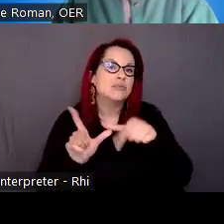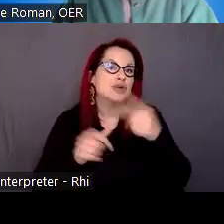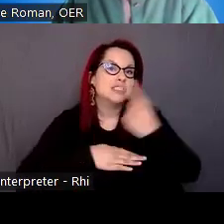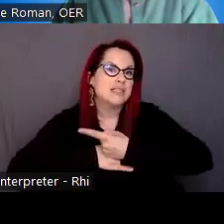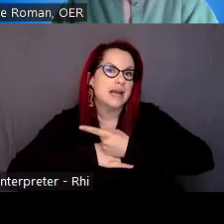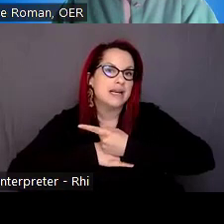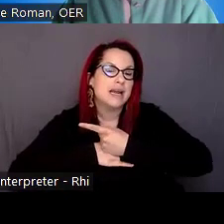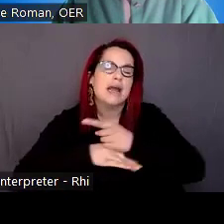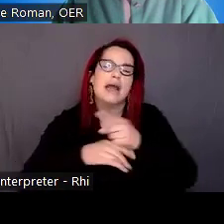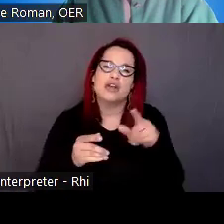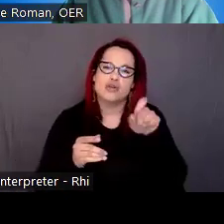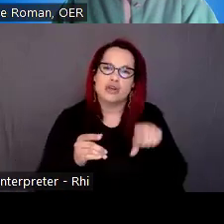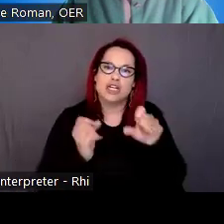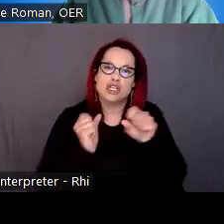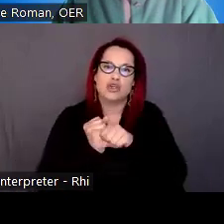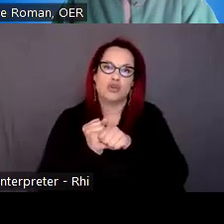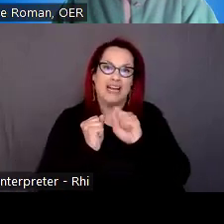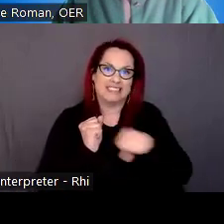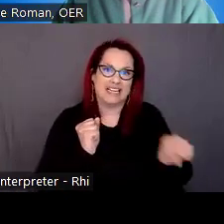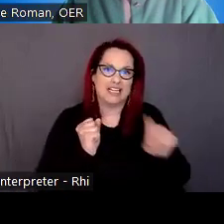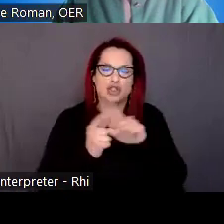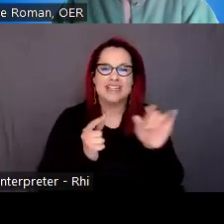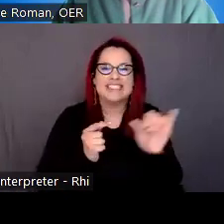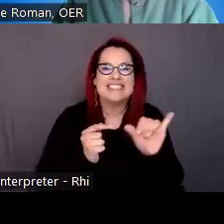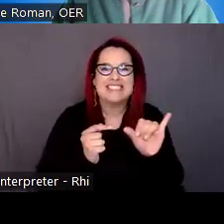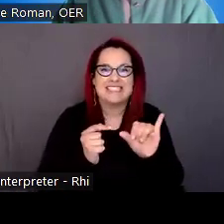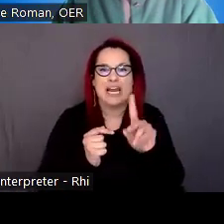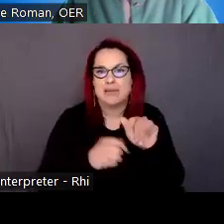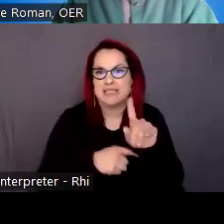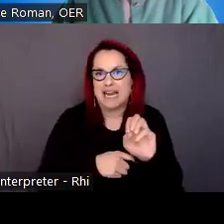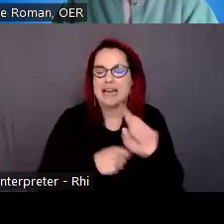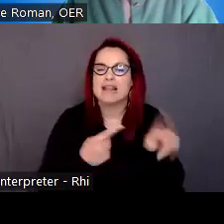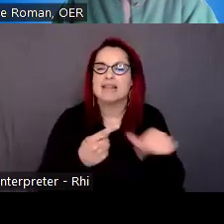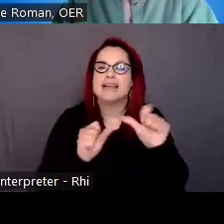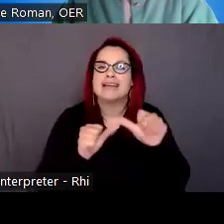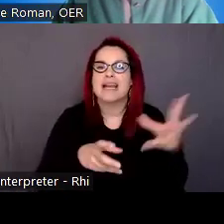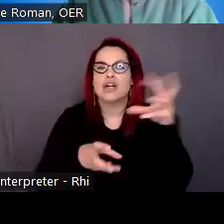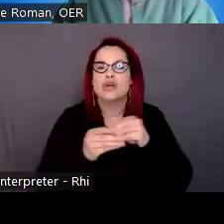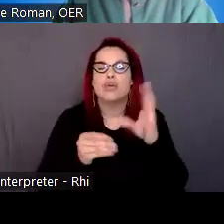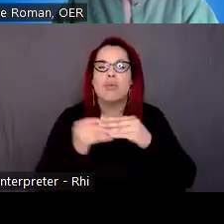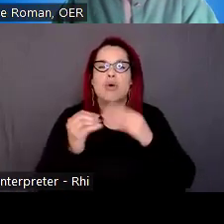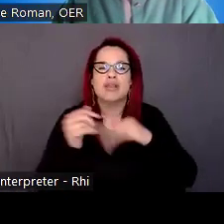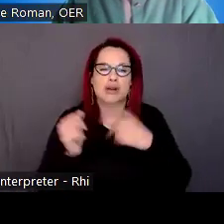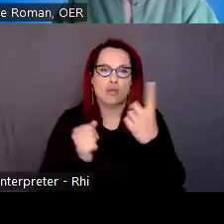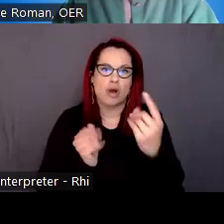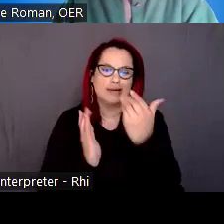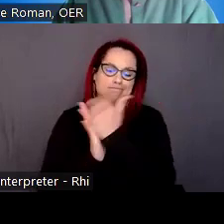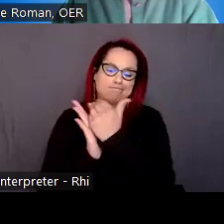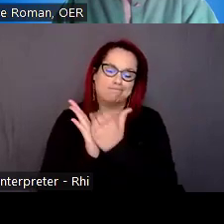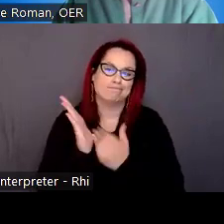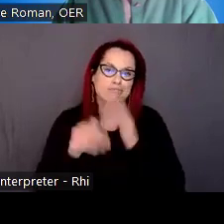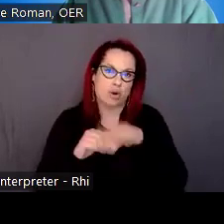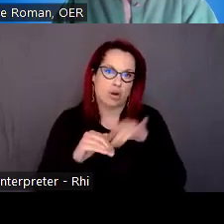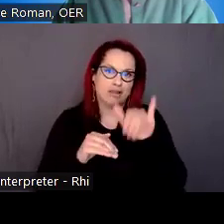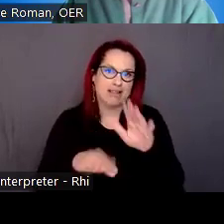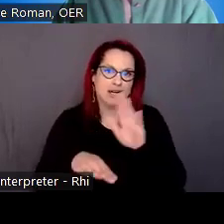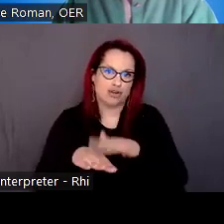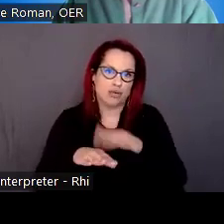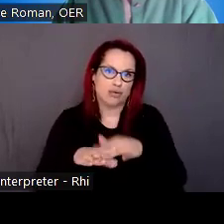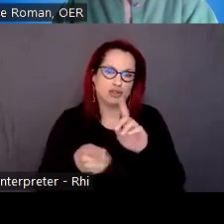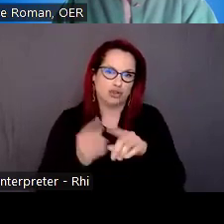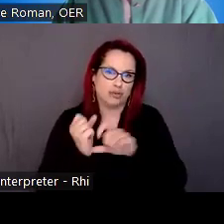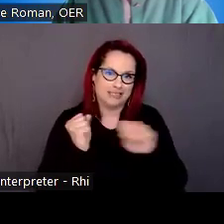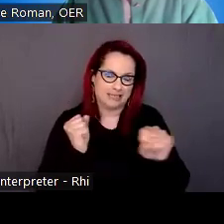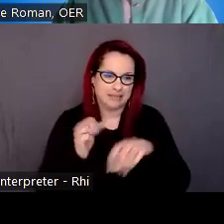are extending to the same dates, you may include more than one NOFO on this notice to extend.